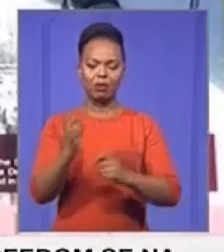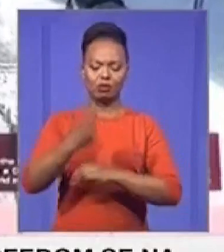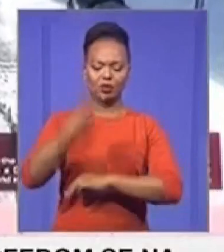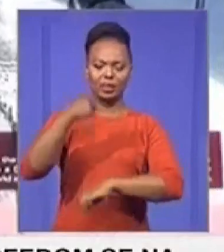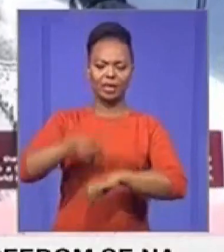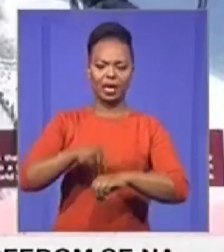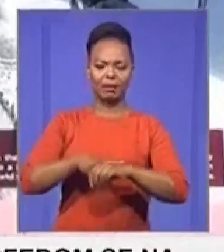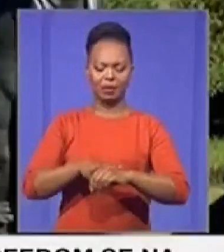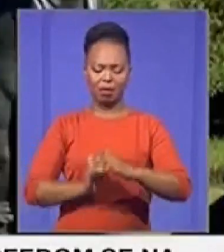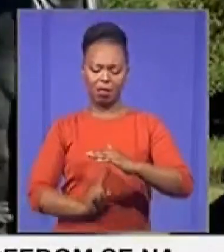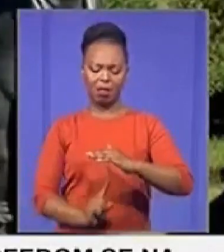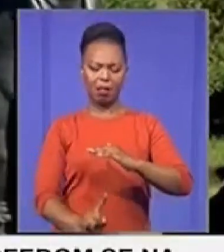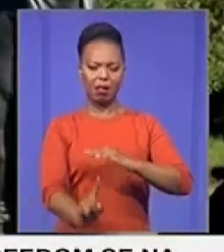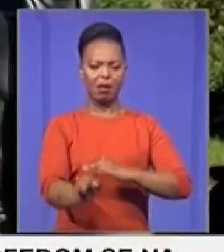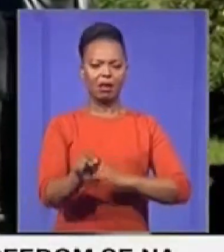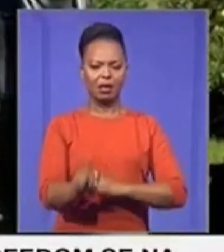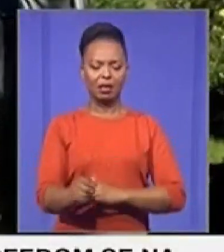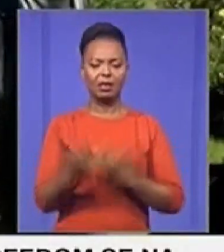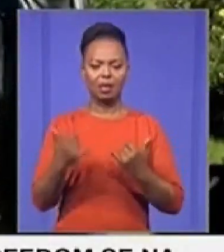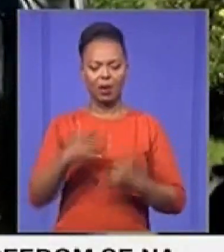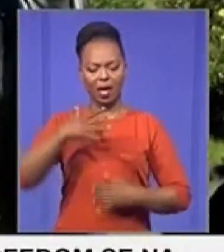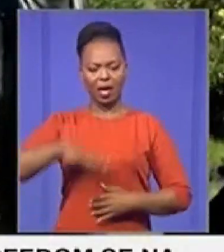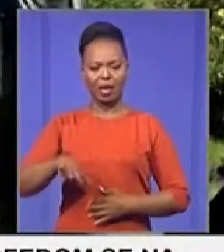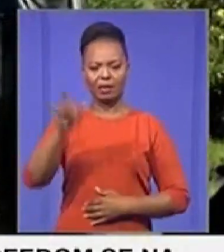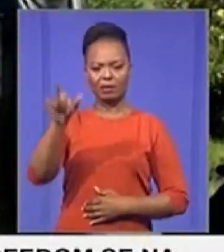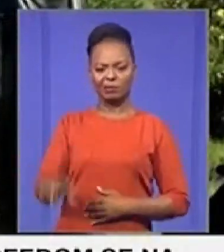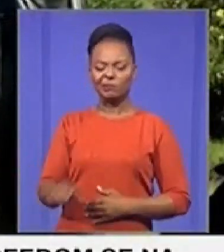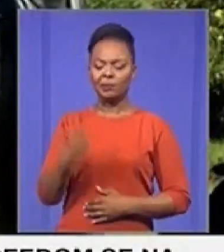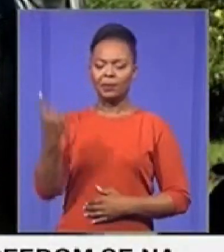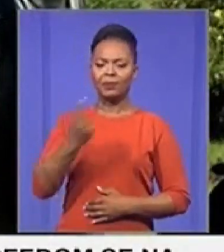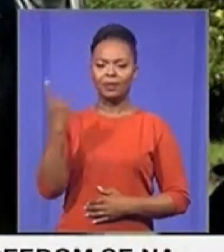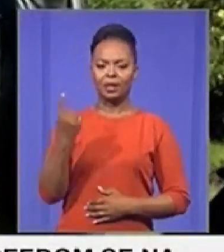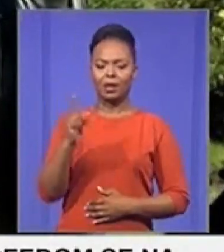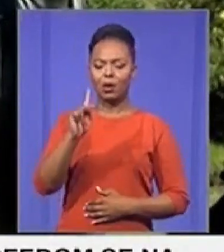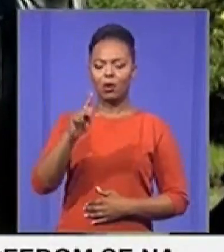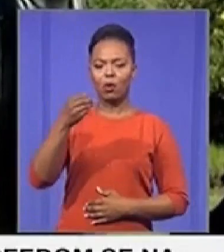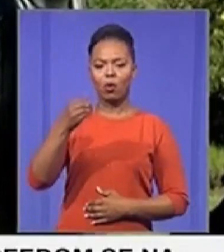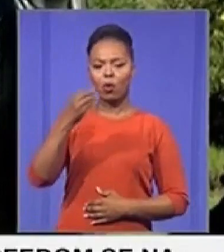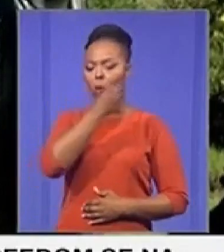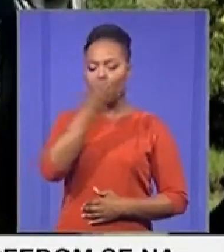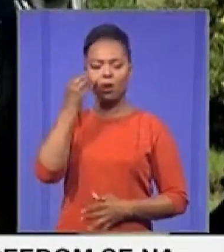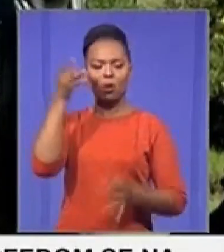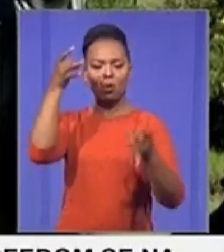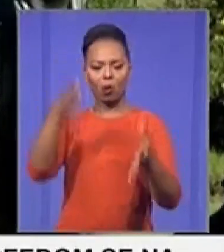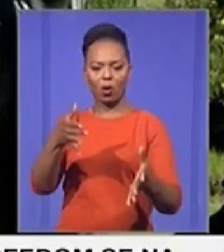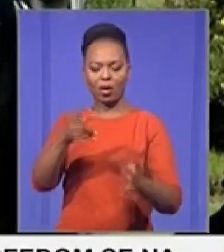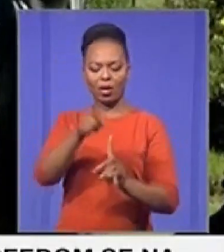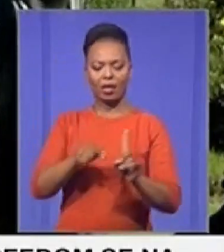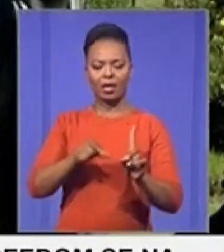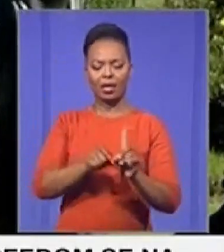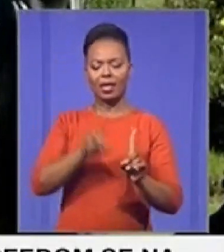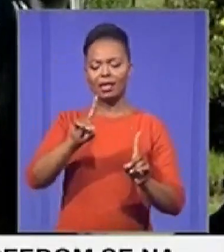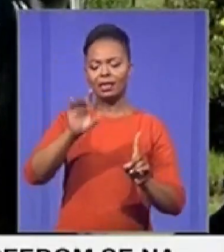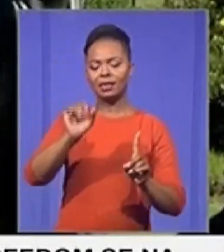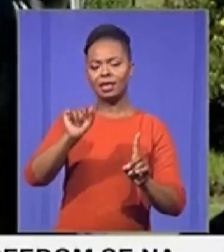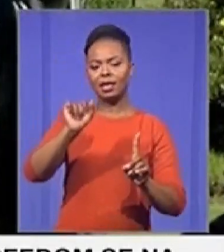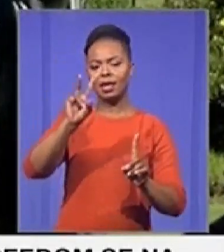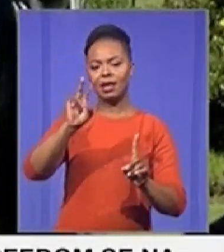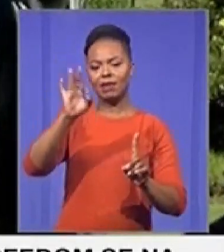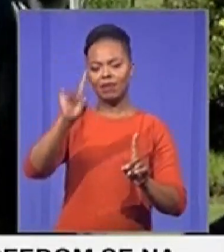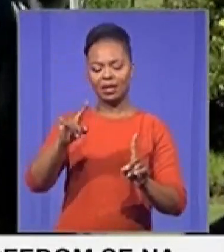ride with some of slaves. So we also have, one of the Khoi leader, David Stearman, who went to